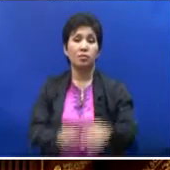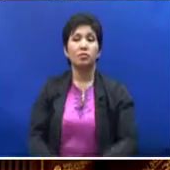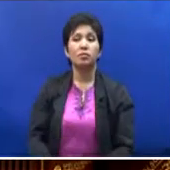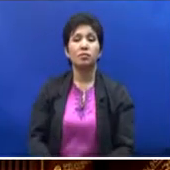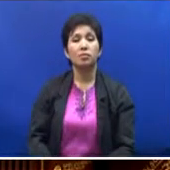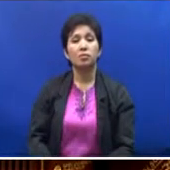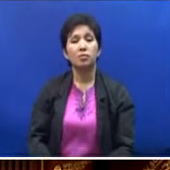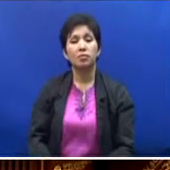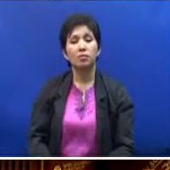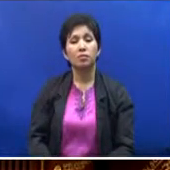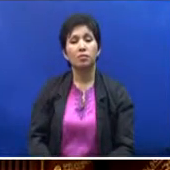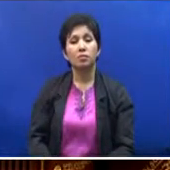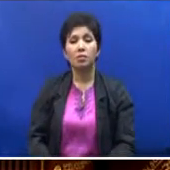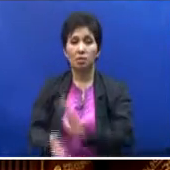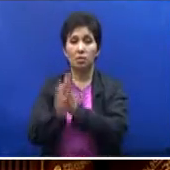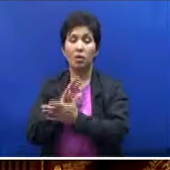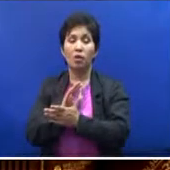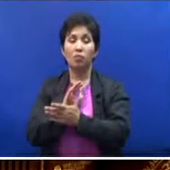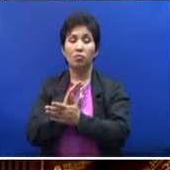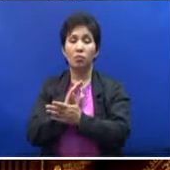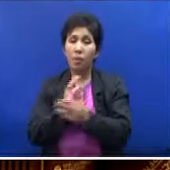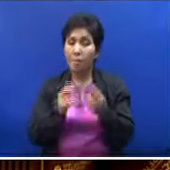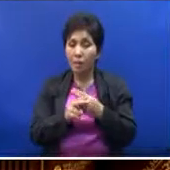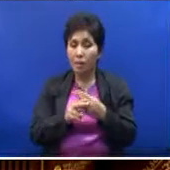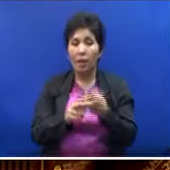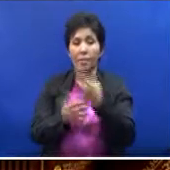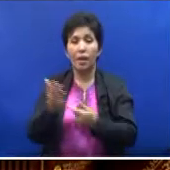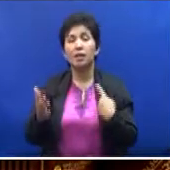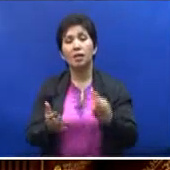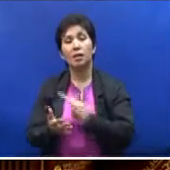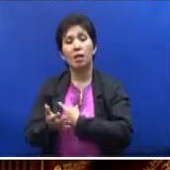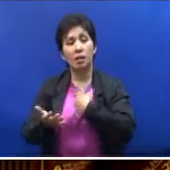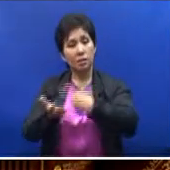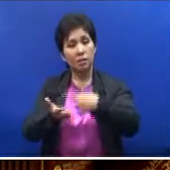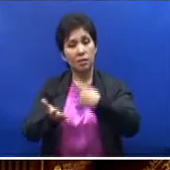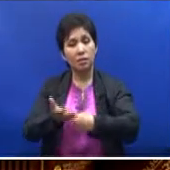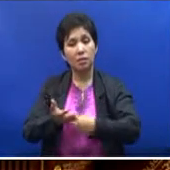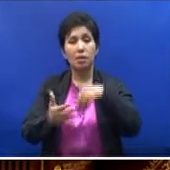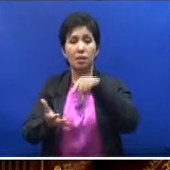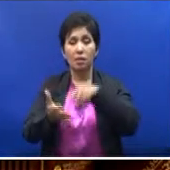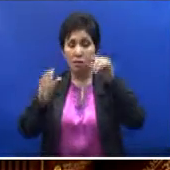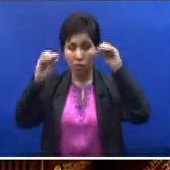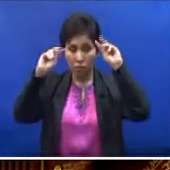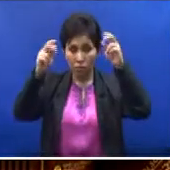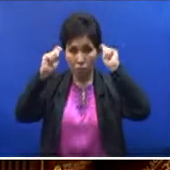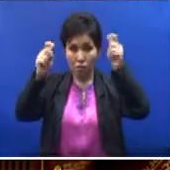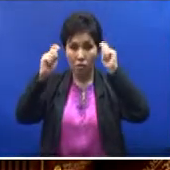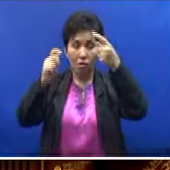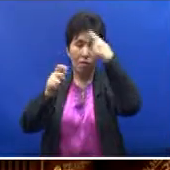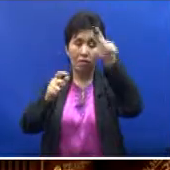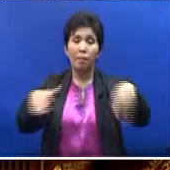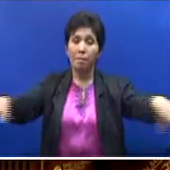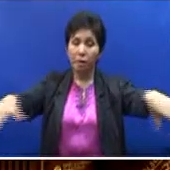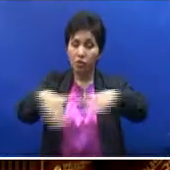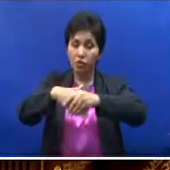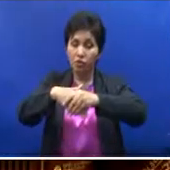Okay, to summarize what have we discussed in this tutorial, okay, for the subjects of marriage